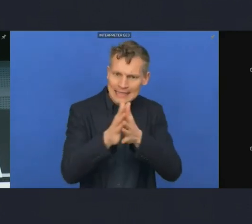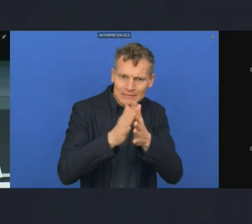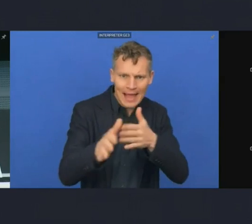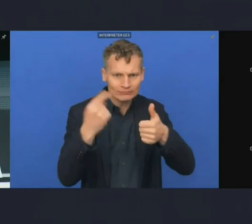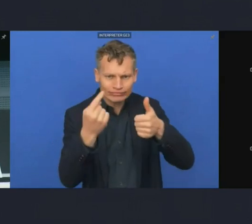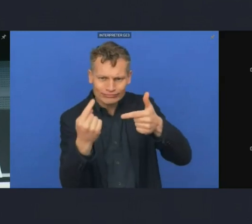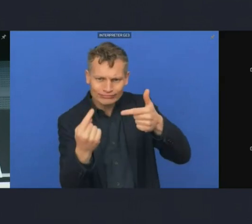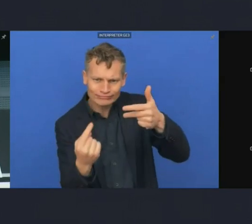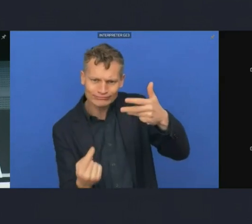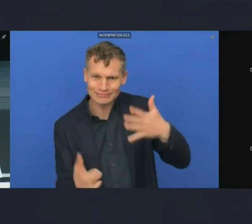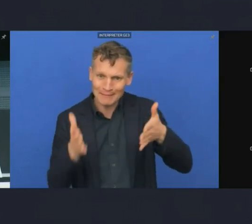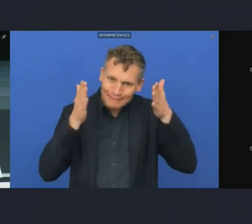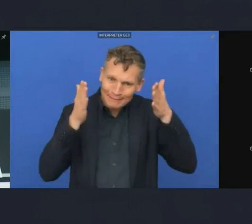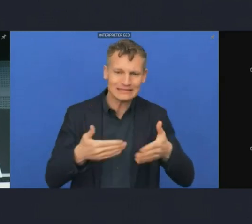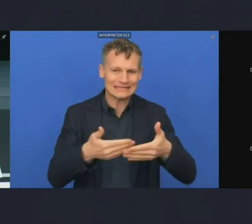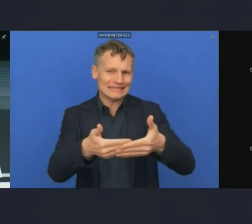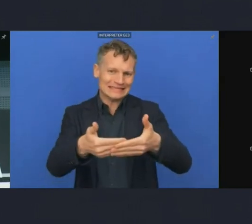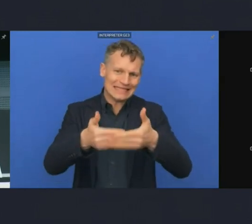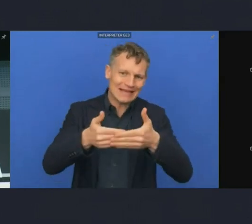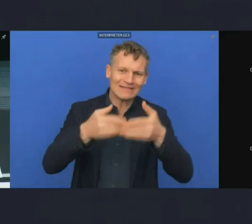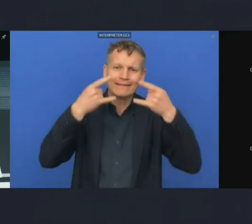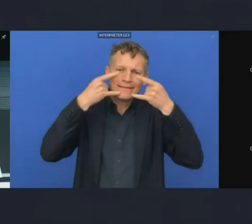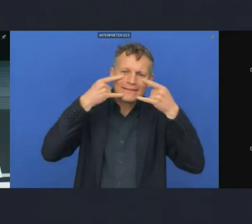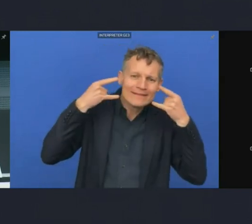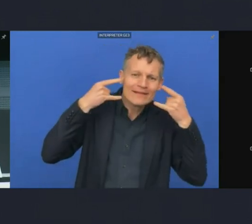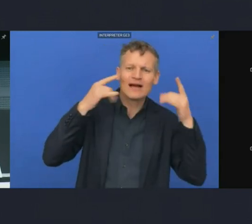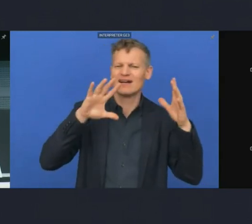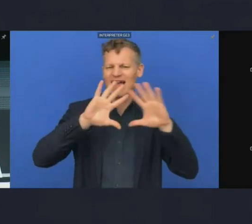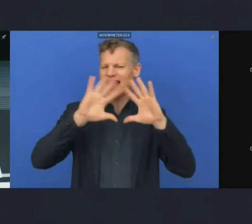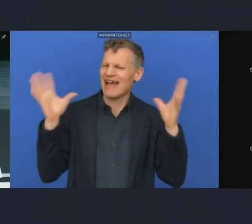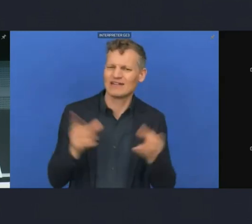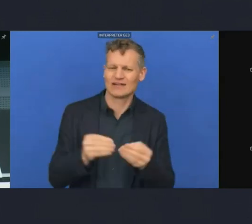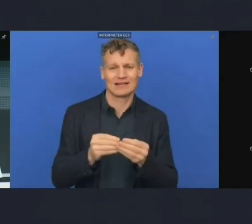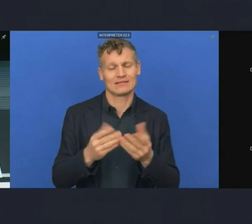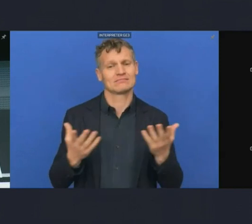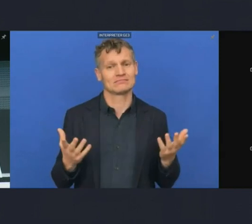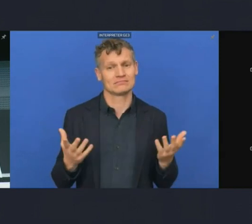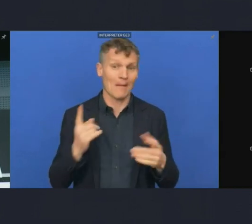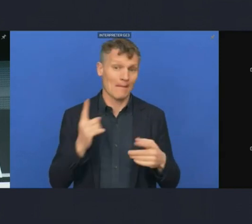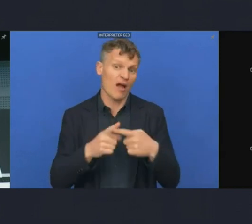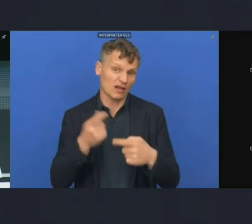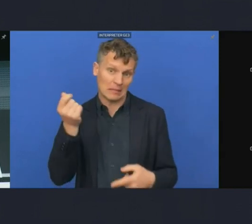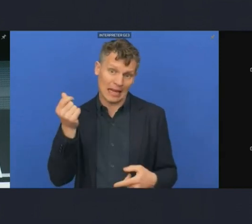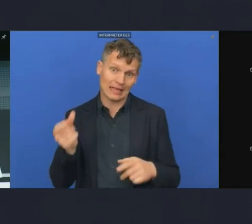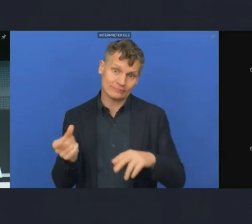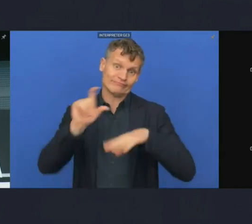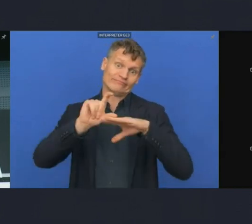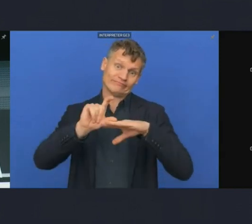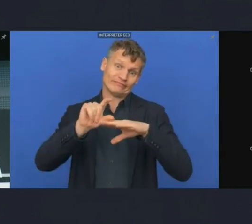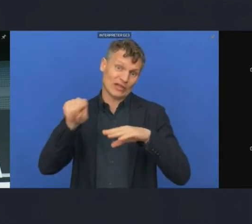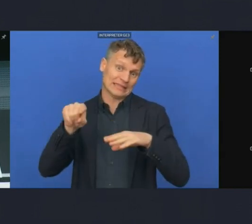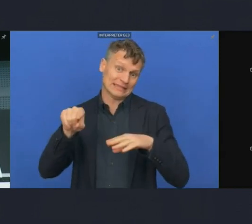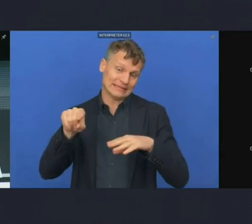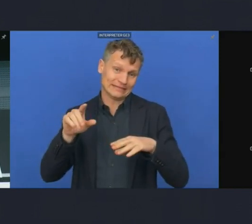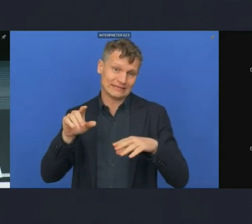some money, I should say, but we succeed on that, and we are very proud to say that we put in place really